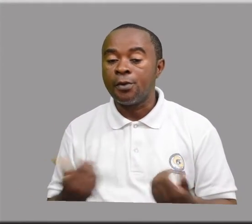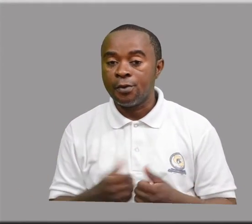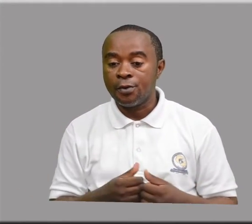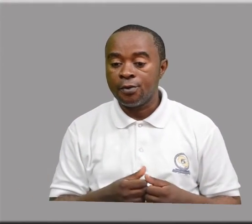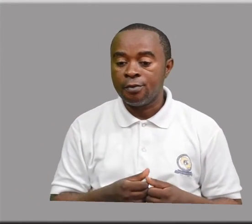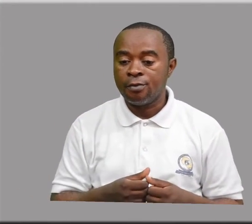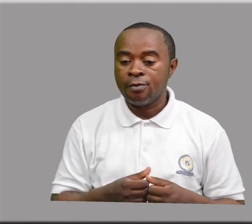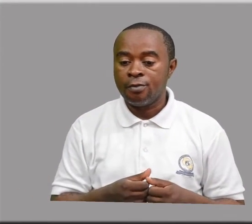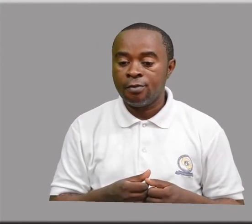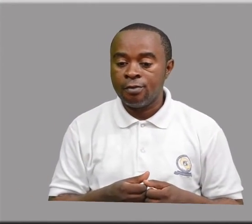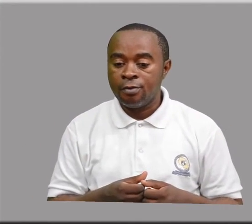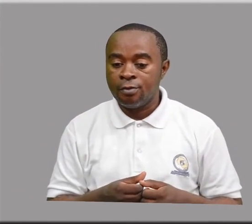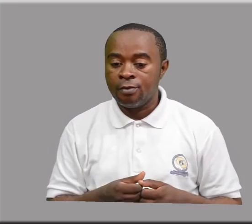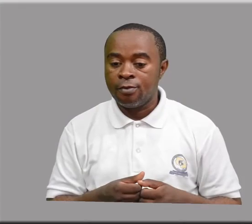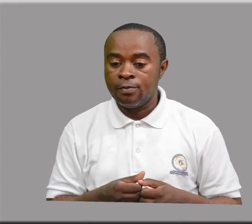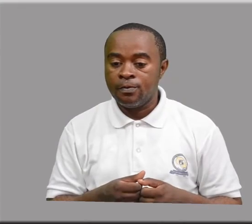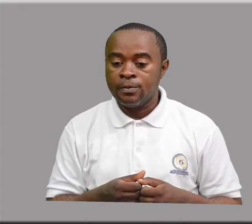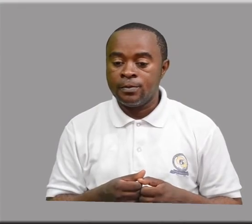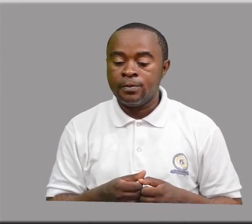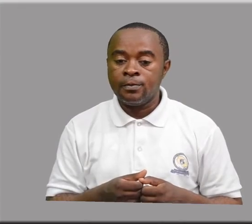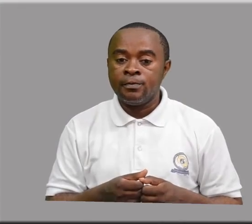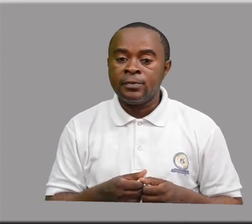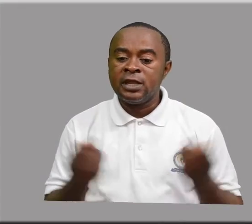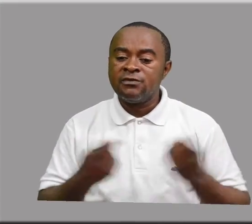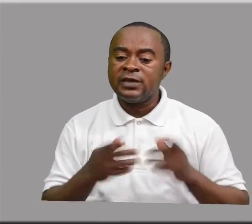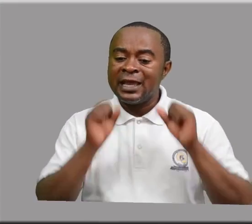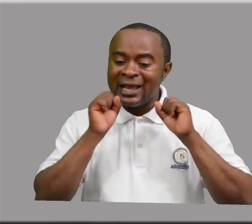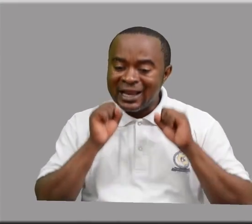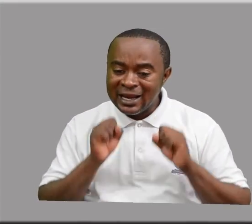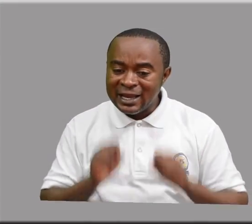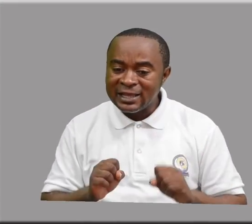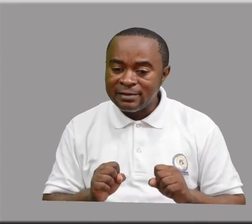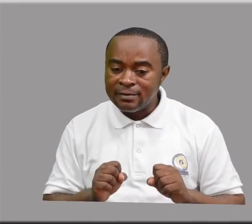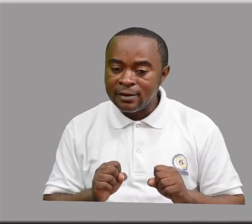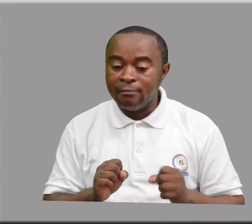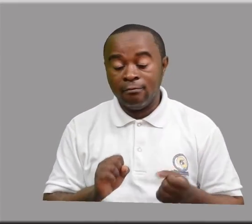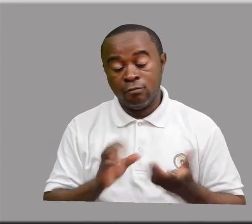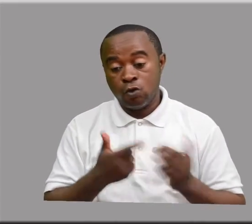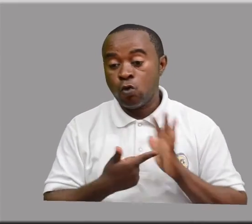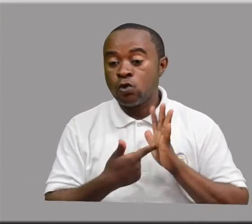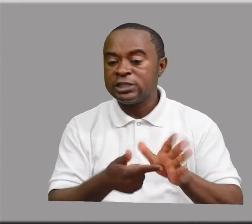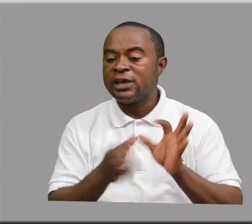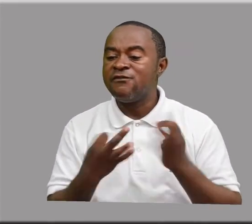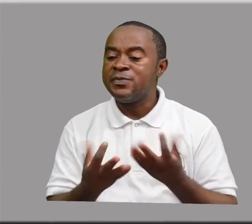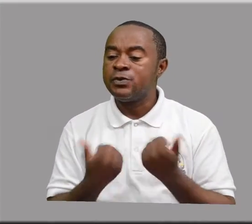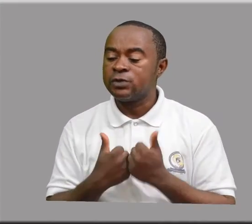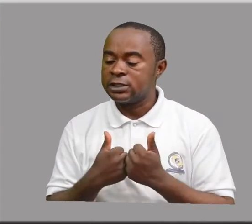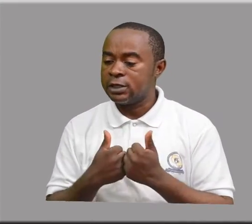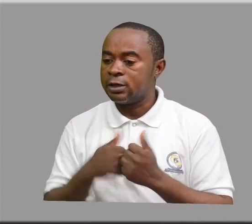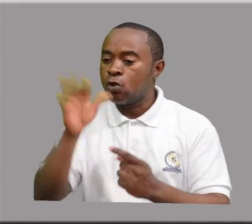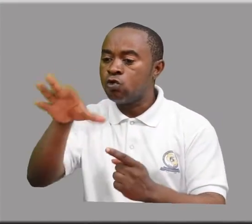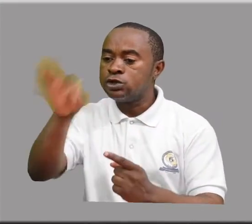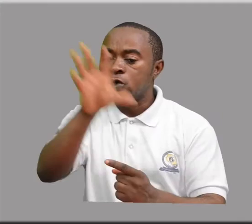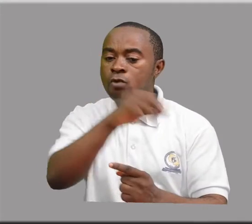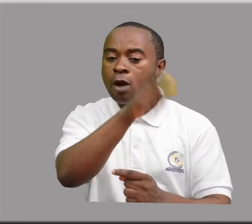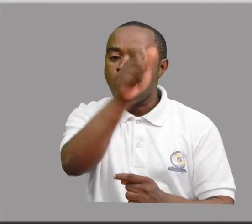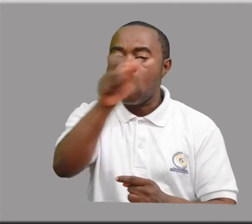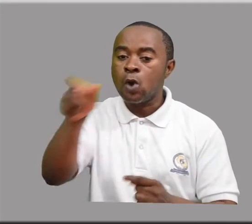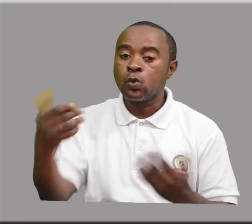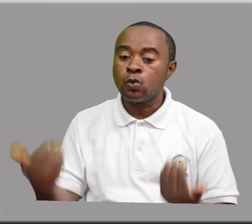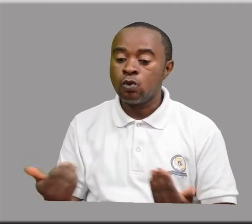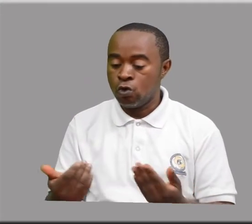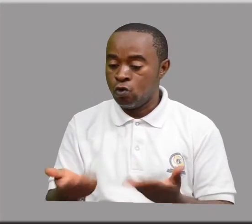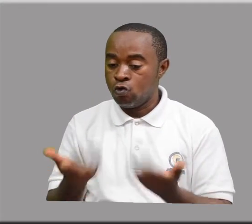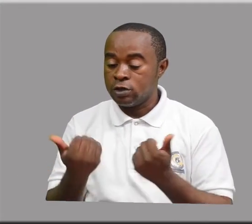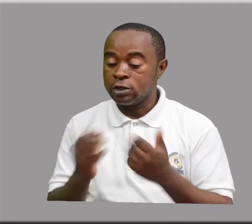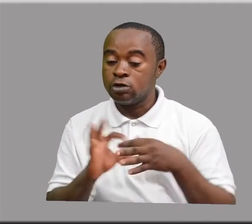to be mindful of ethical consideration. How are you going to approach the people so that you are ethically,